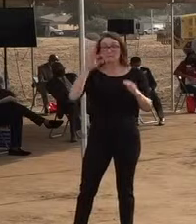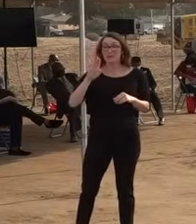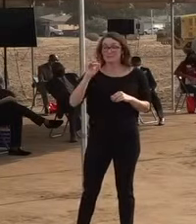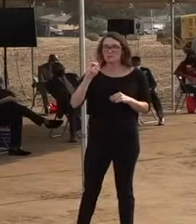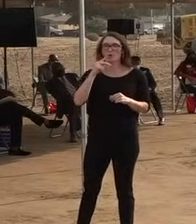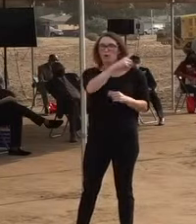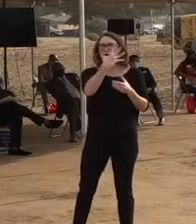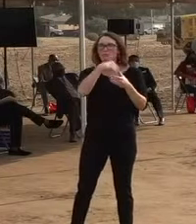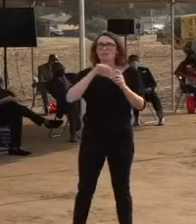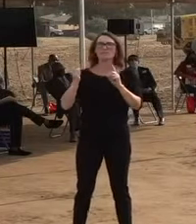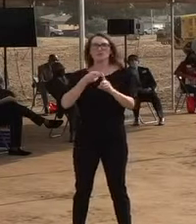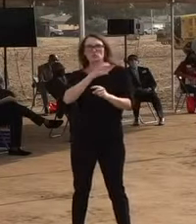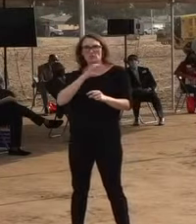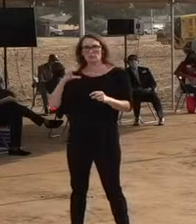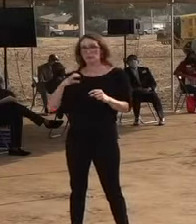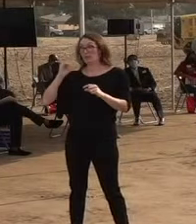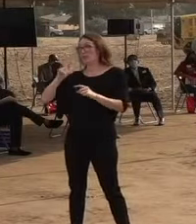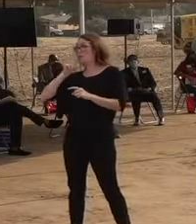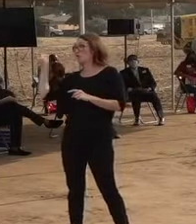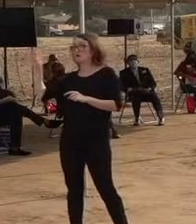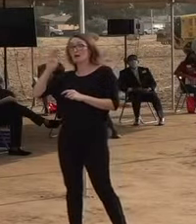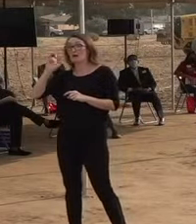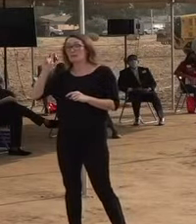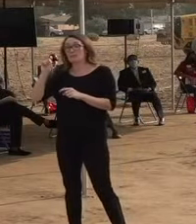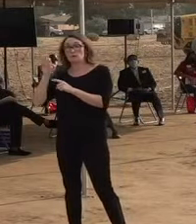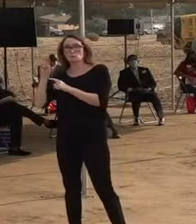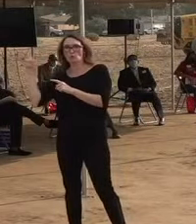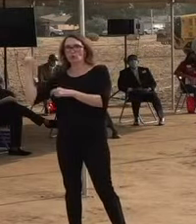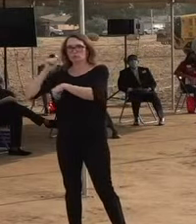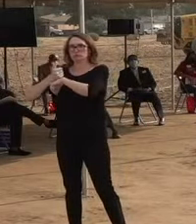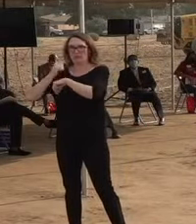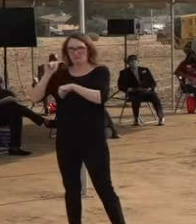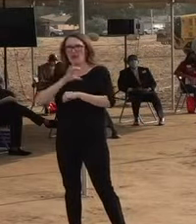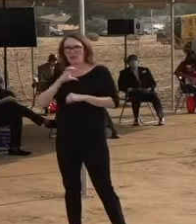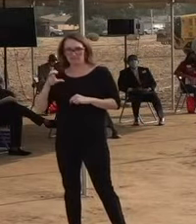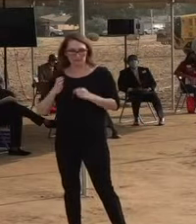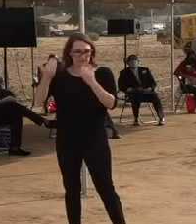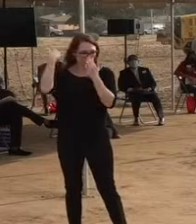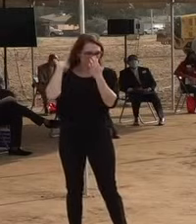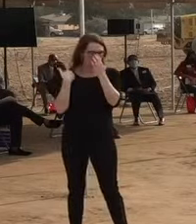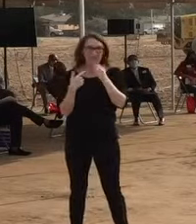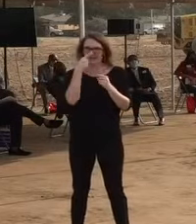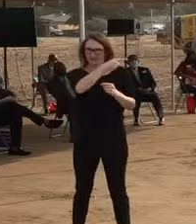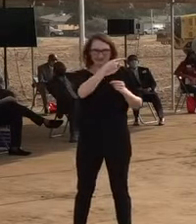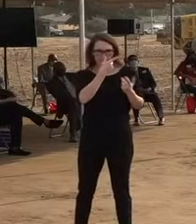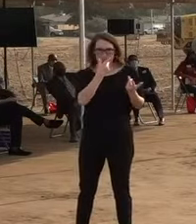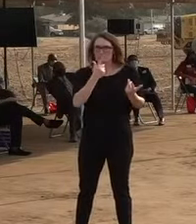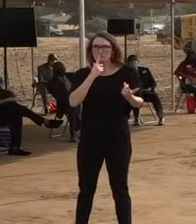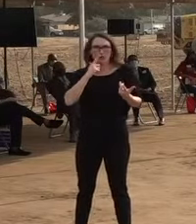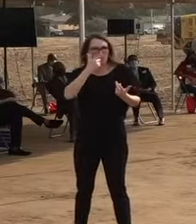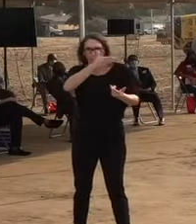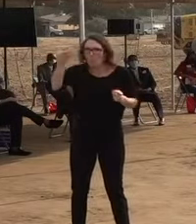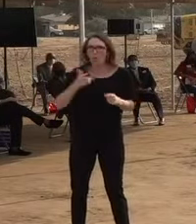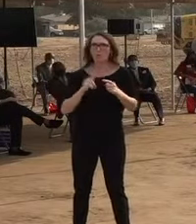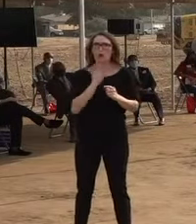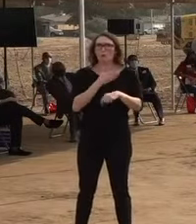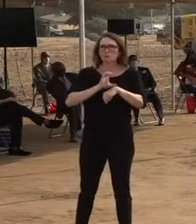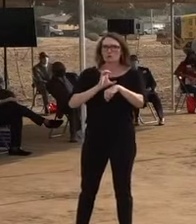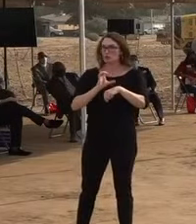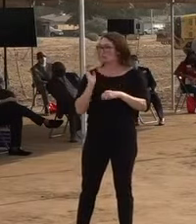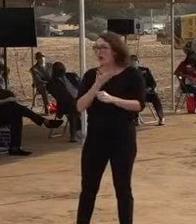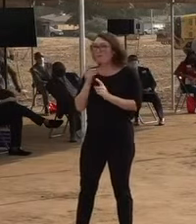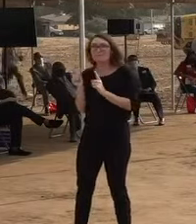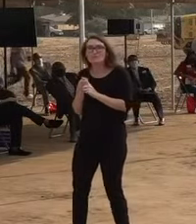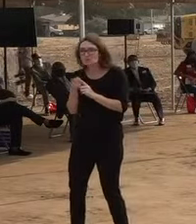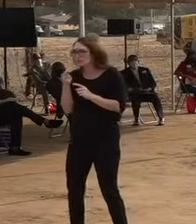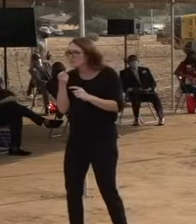that Bill Stewart put together, and his input was incredible. He opened his church so that we could meet over there. We had those first meetings.